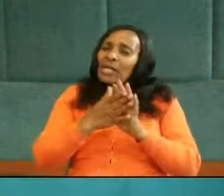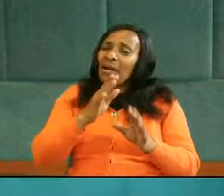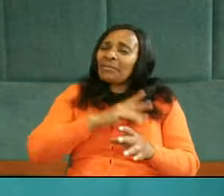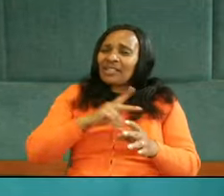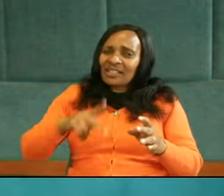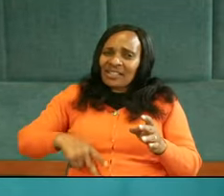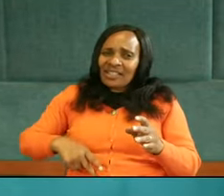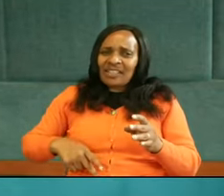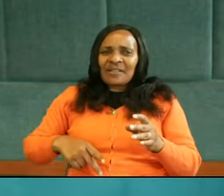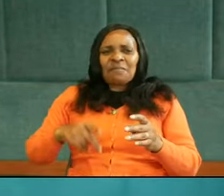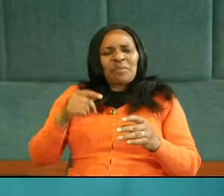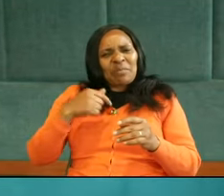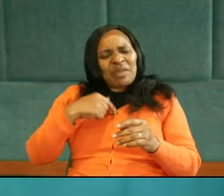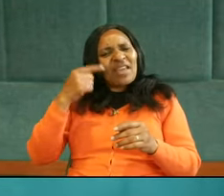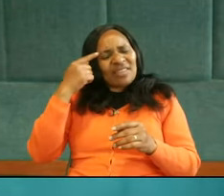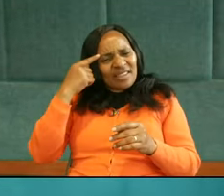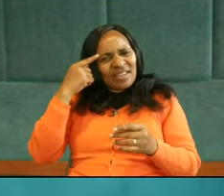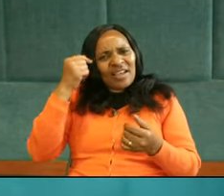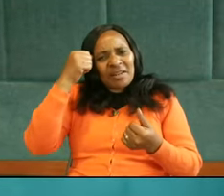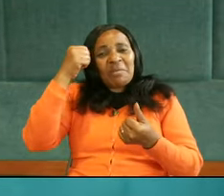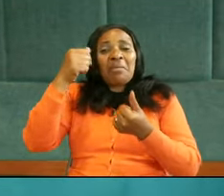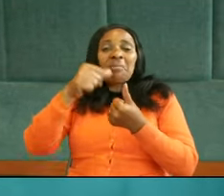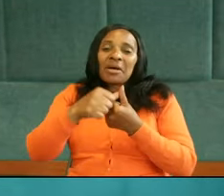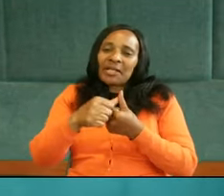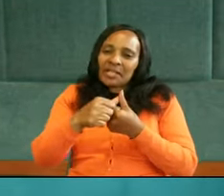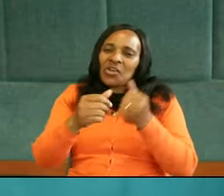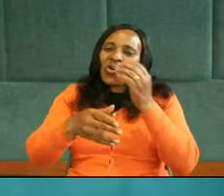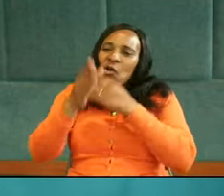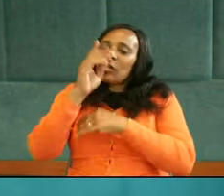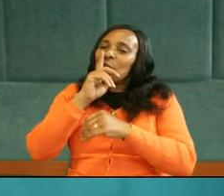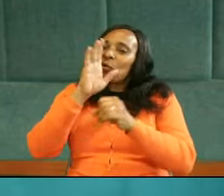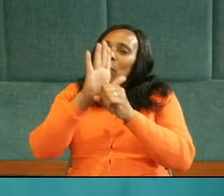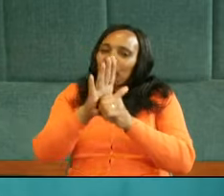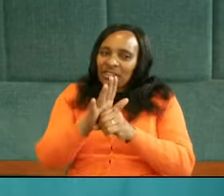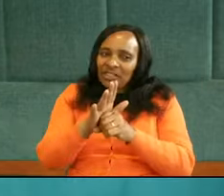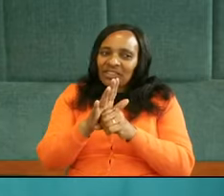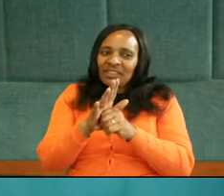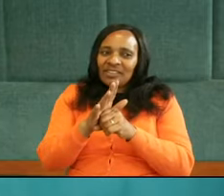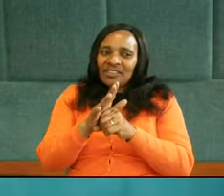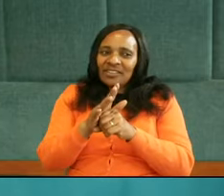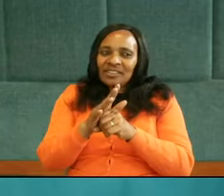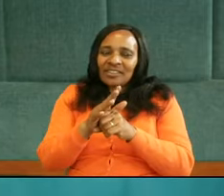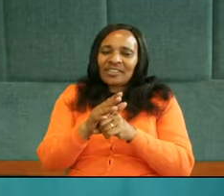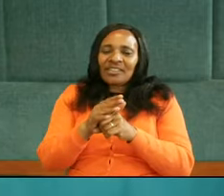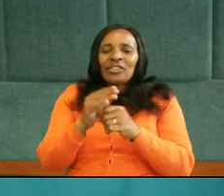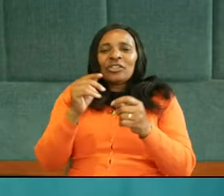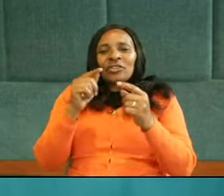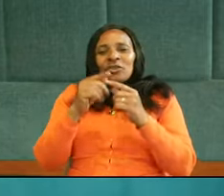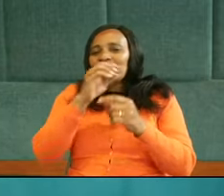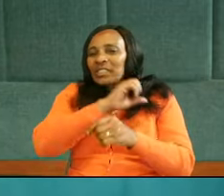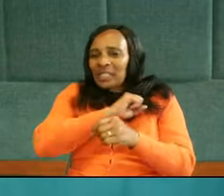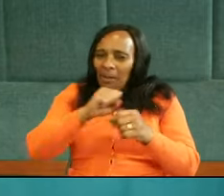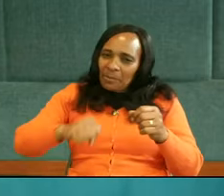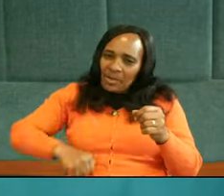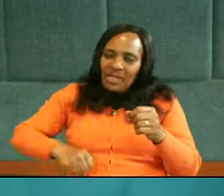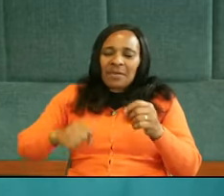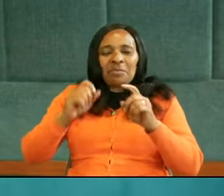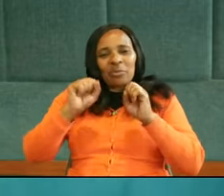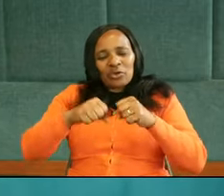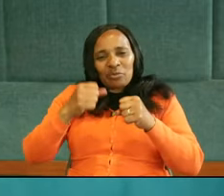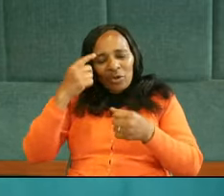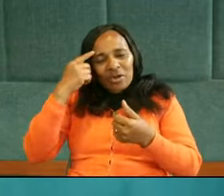think him remembering God's promise through Samuel yeah. helped him kind of